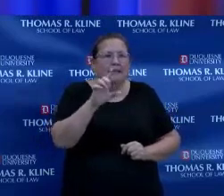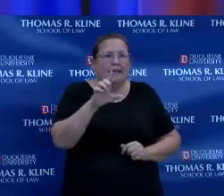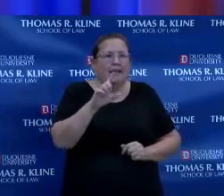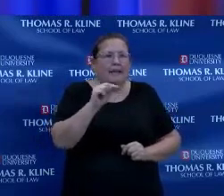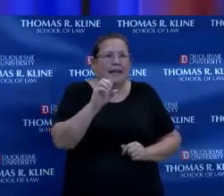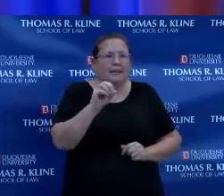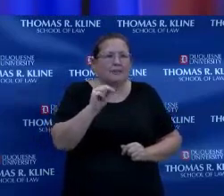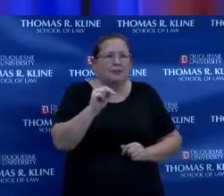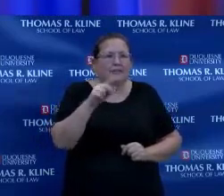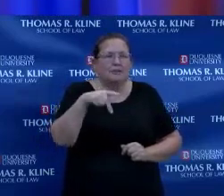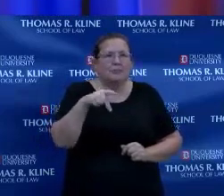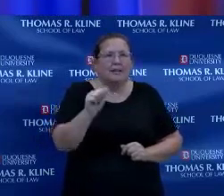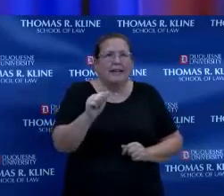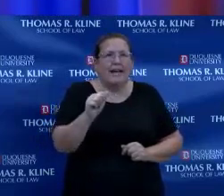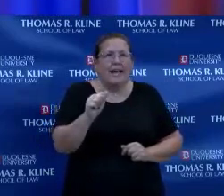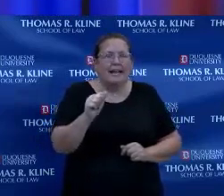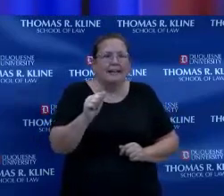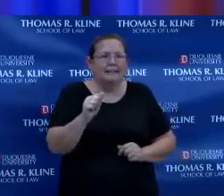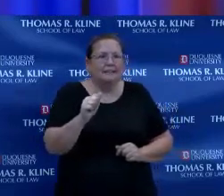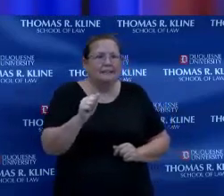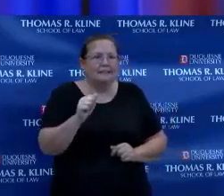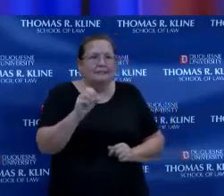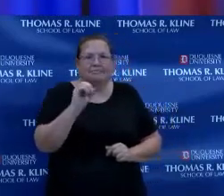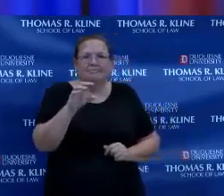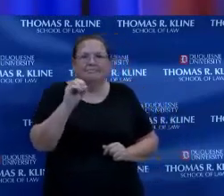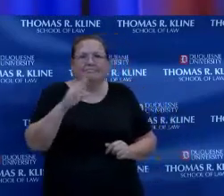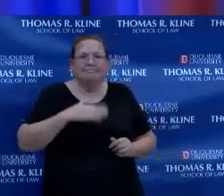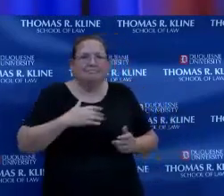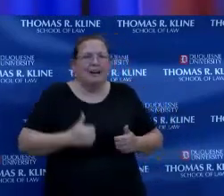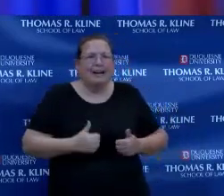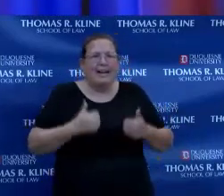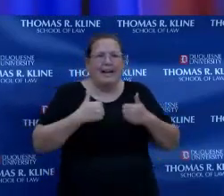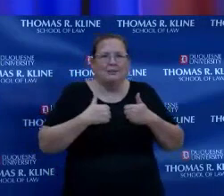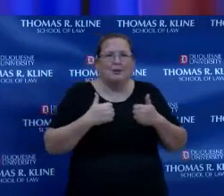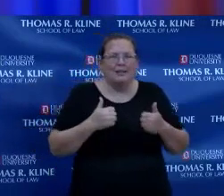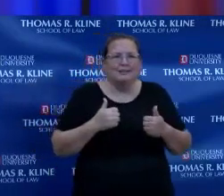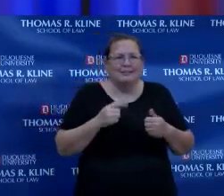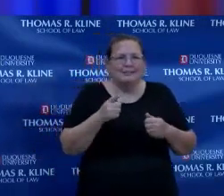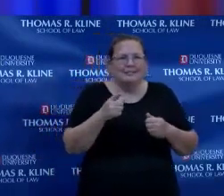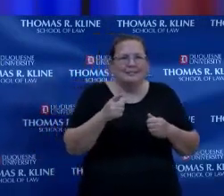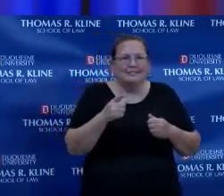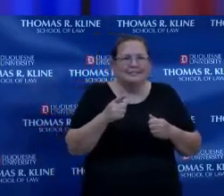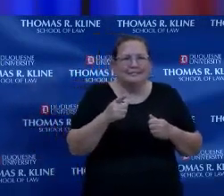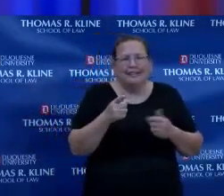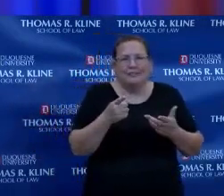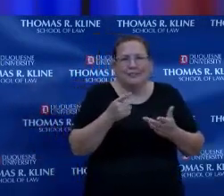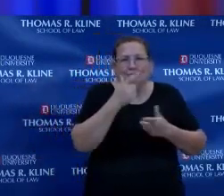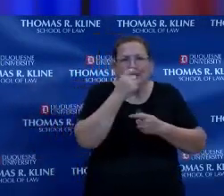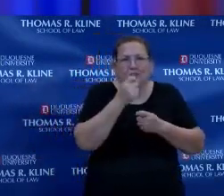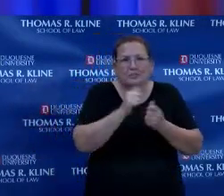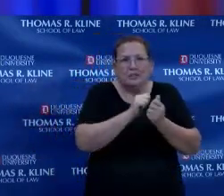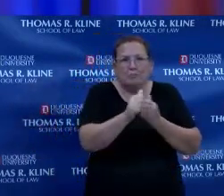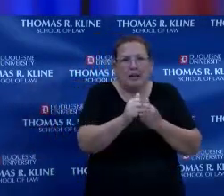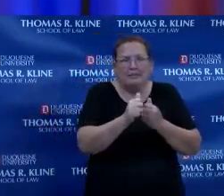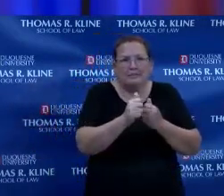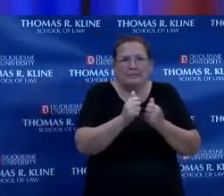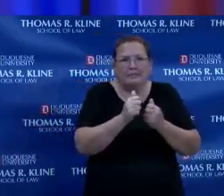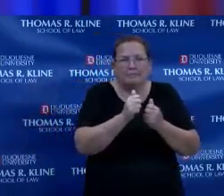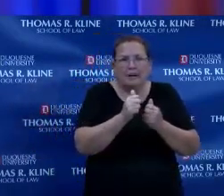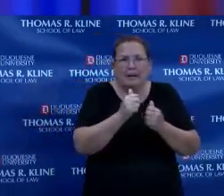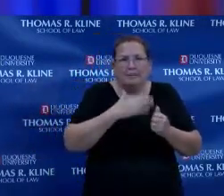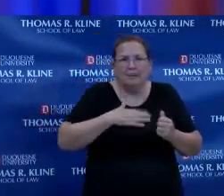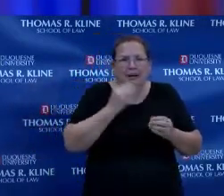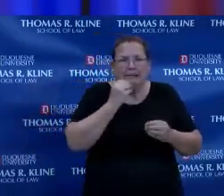Wilson Drive, if you want to pass their home, if you ever pass through Hazleton. They told